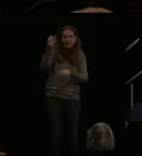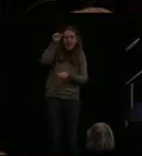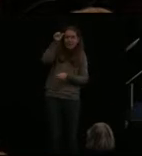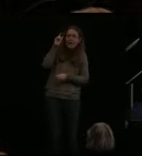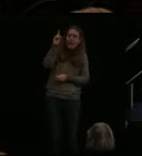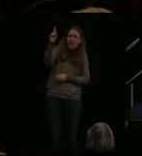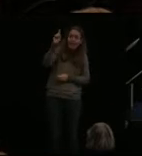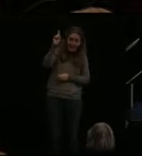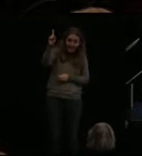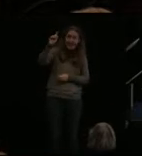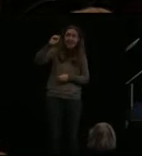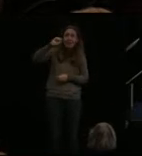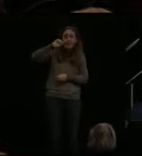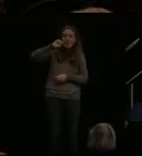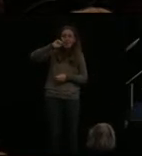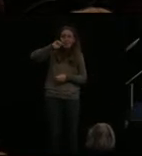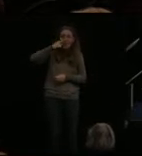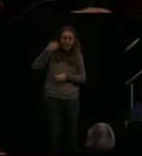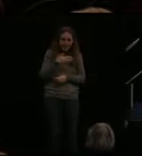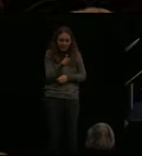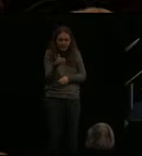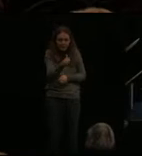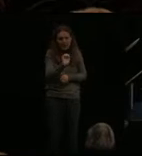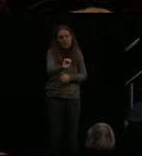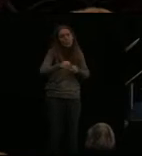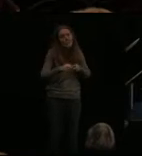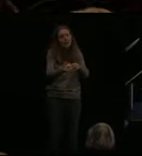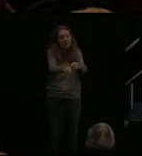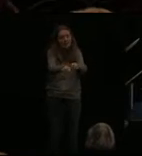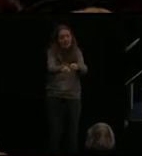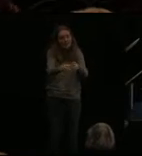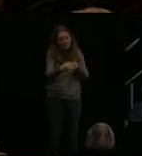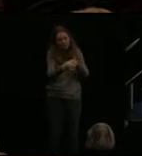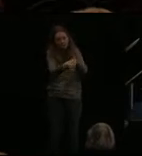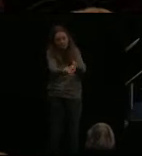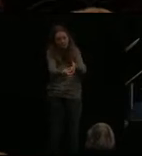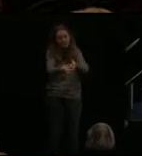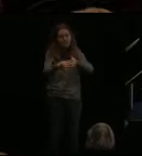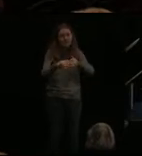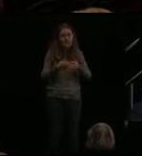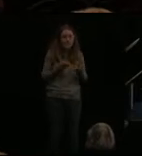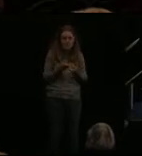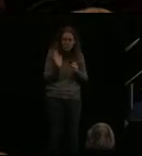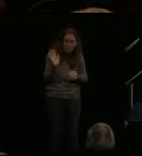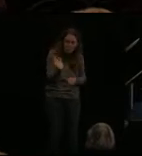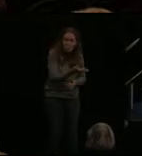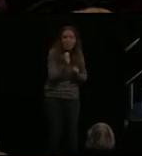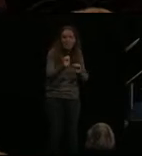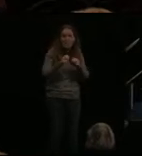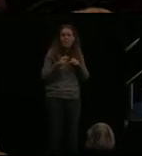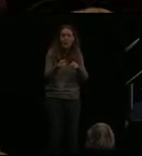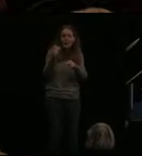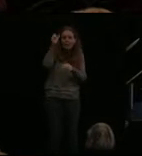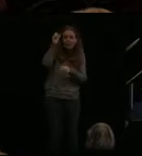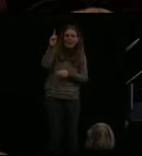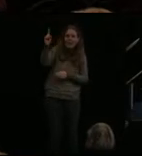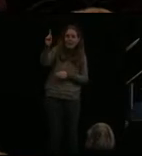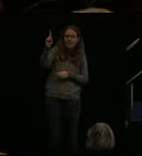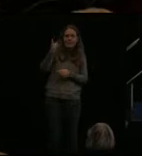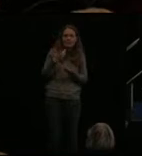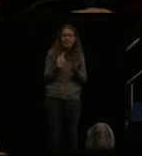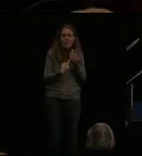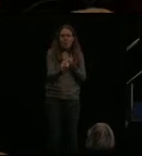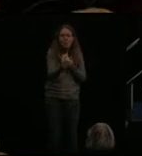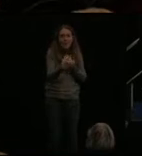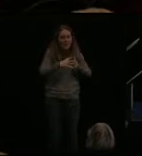him, and he will direct your paths." In all of your ways, acknowledge him. Not just